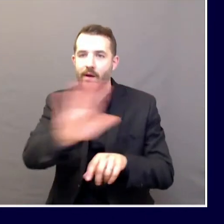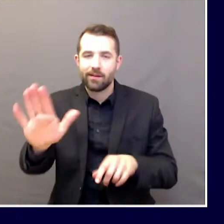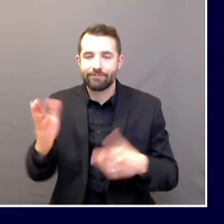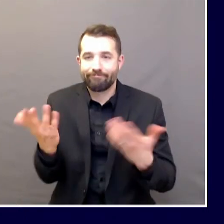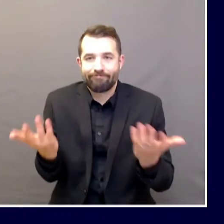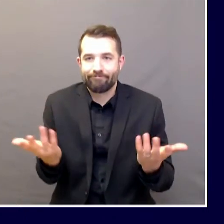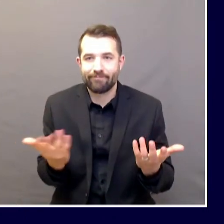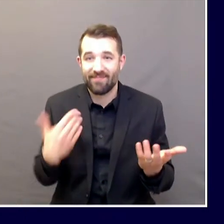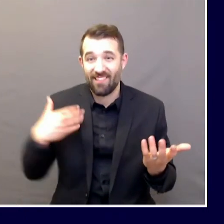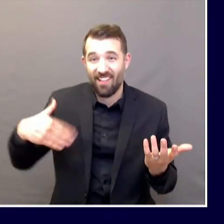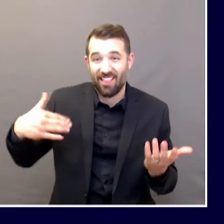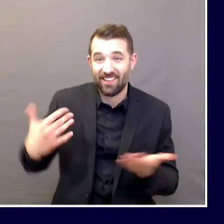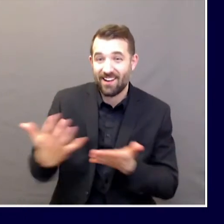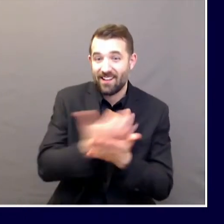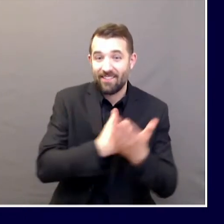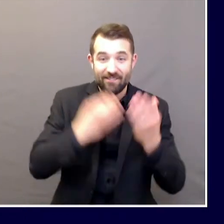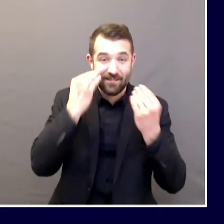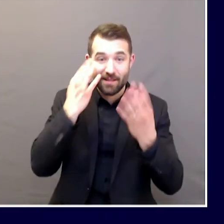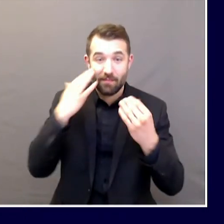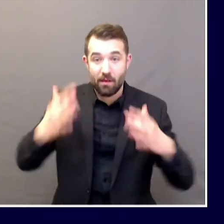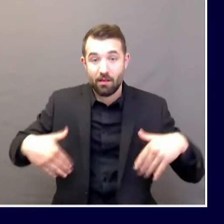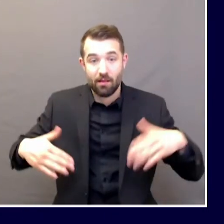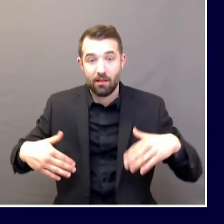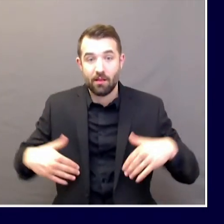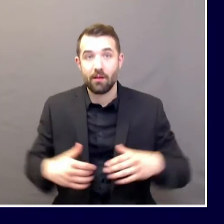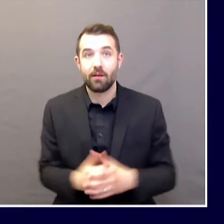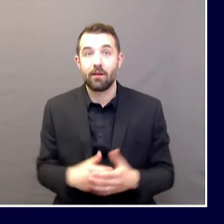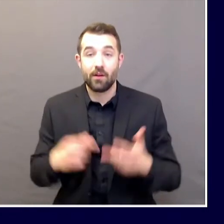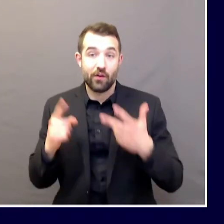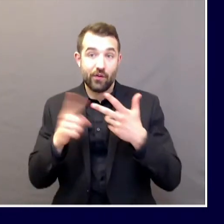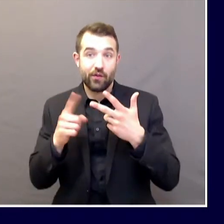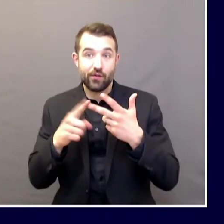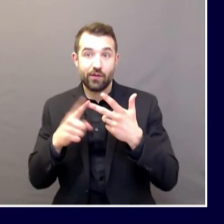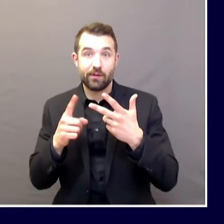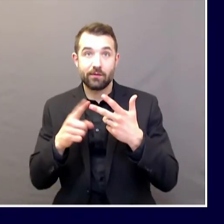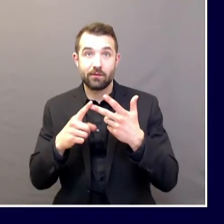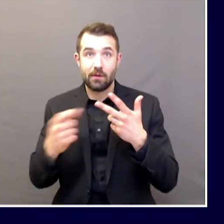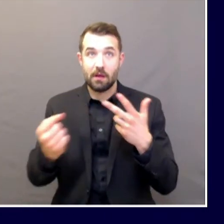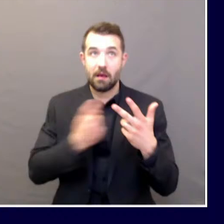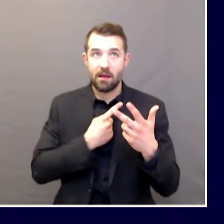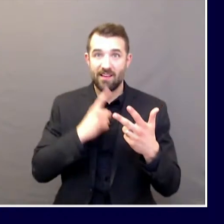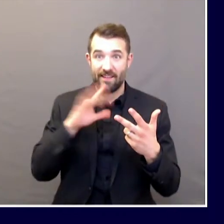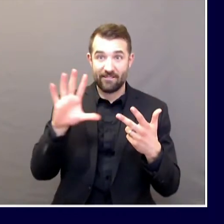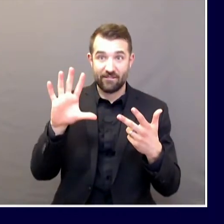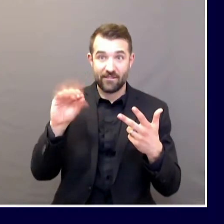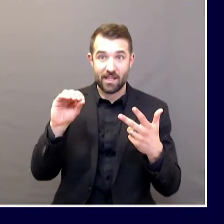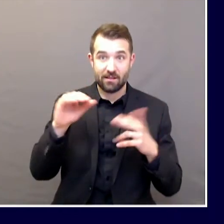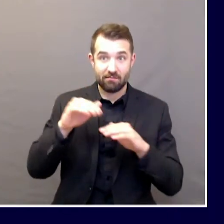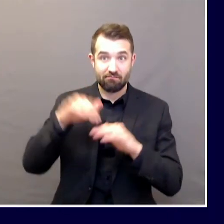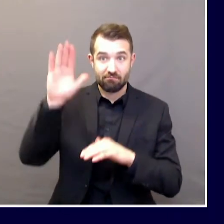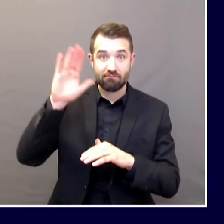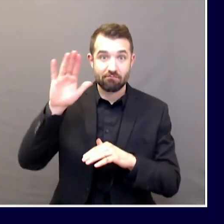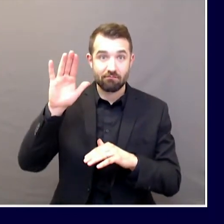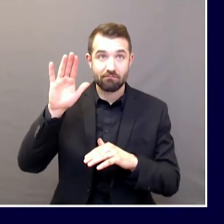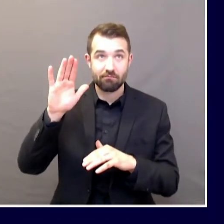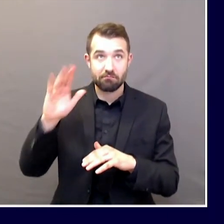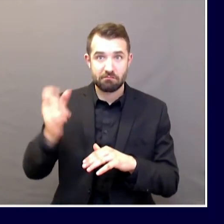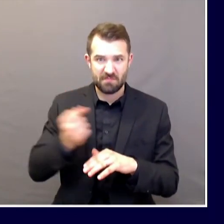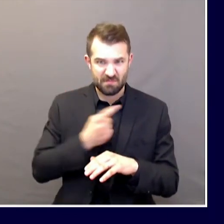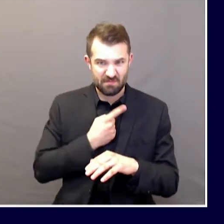I think the other you asked for, Morgan, was it those 50 plus? Was that what it was? Yes.